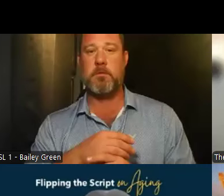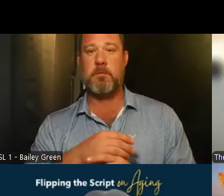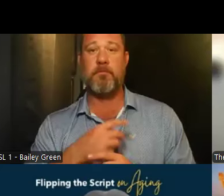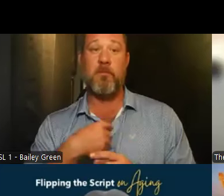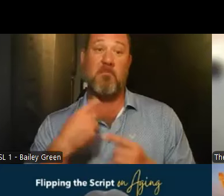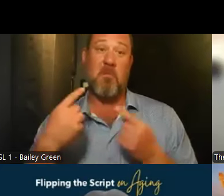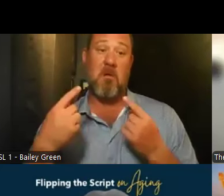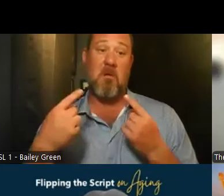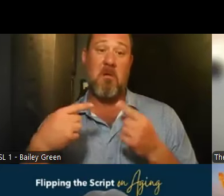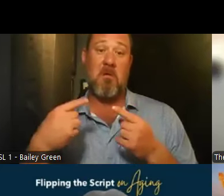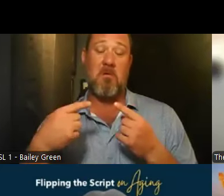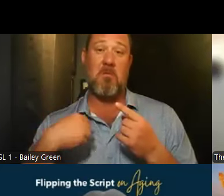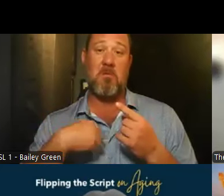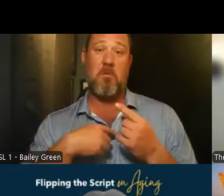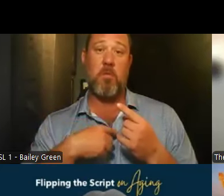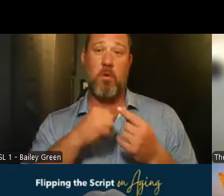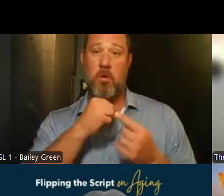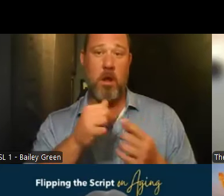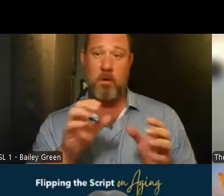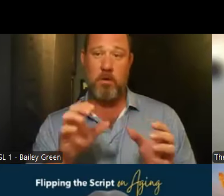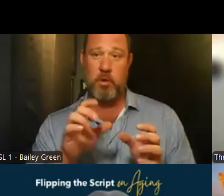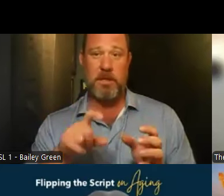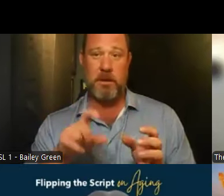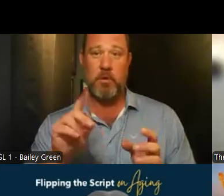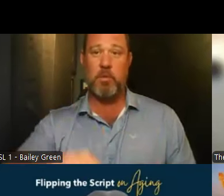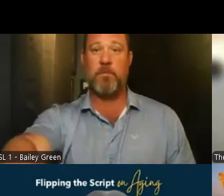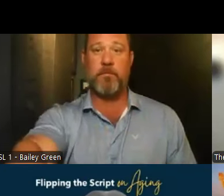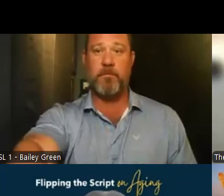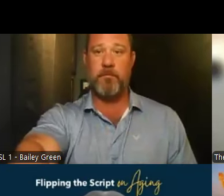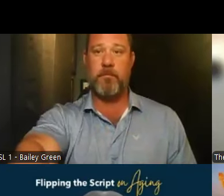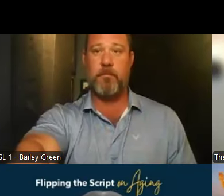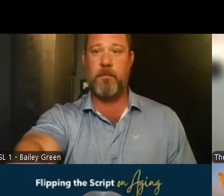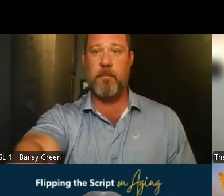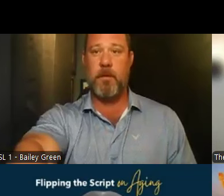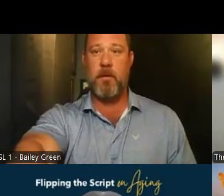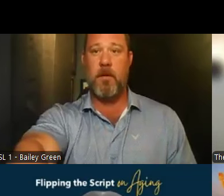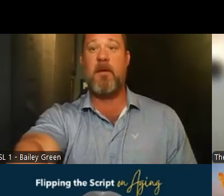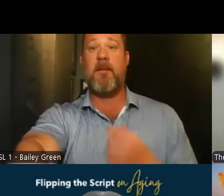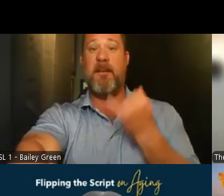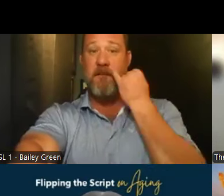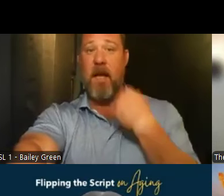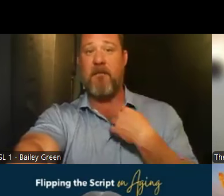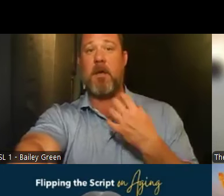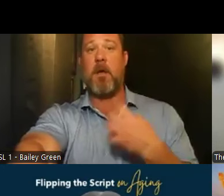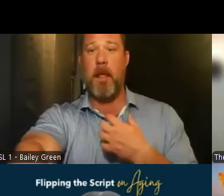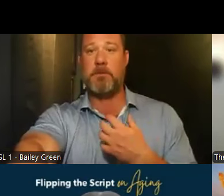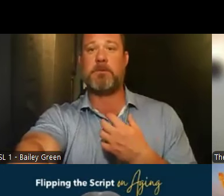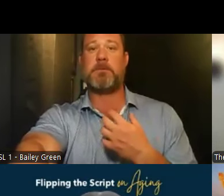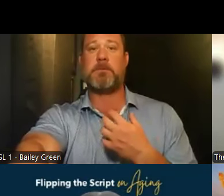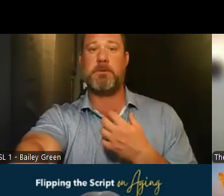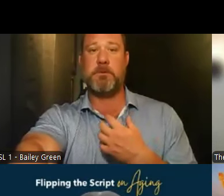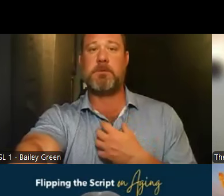I would argue that we're not doing what we need to do if we're having complaints at that level around those